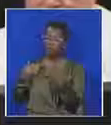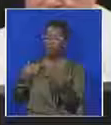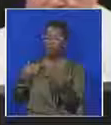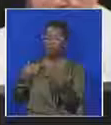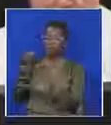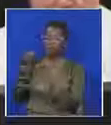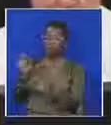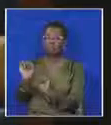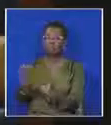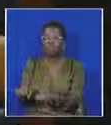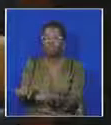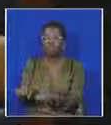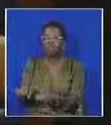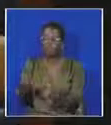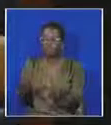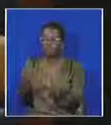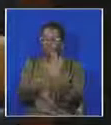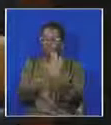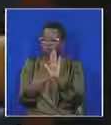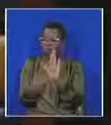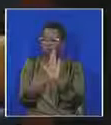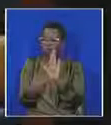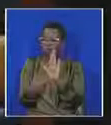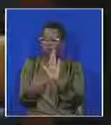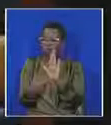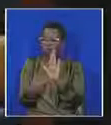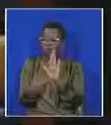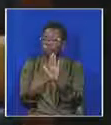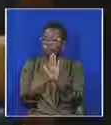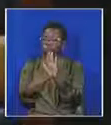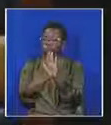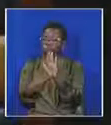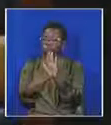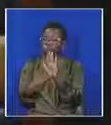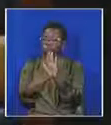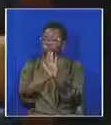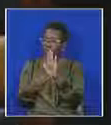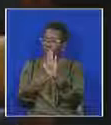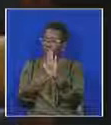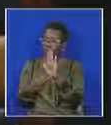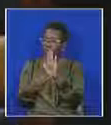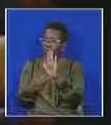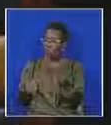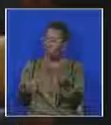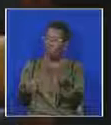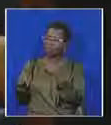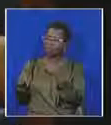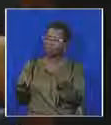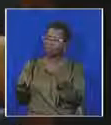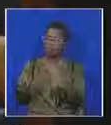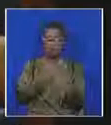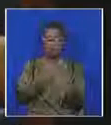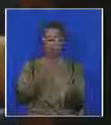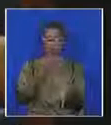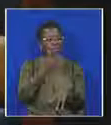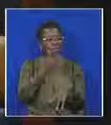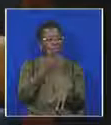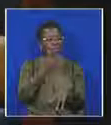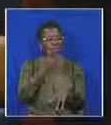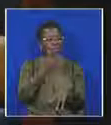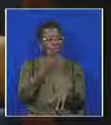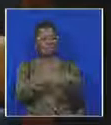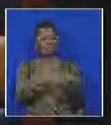explain. Ollis, please. It's in the rules. Please Speaker. Take your seat. It's in the rules. You can't just take your seat, the rules. Honorable Ollis. What you